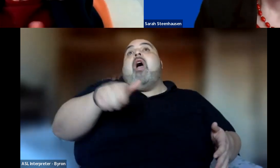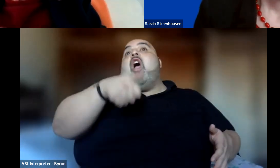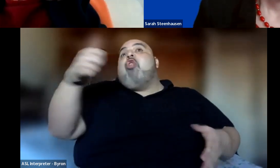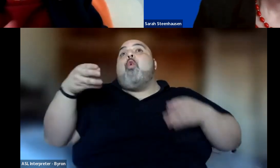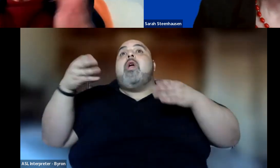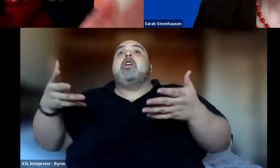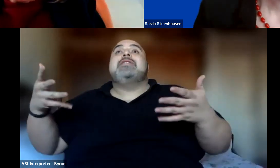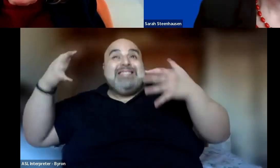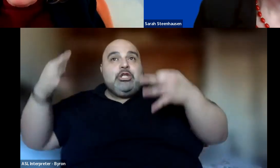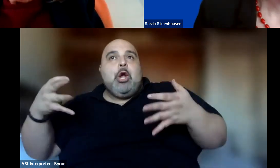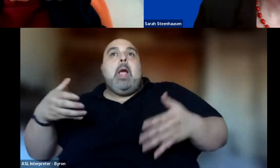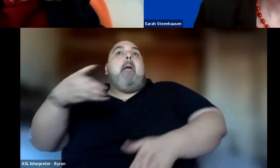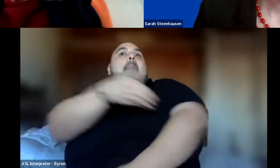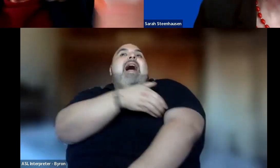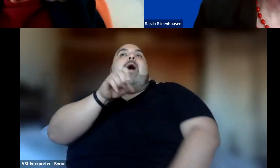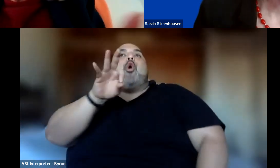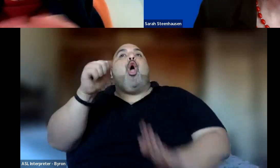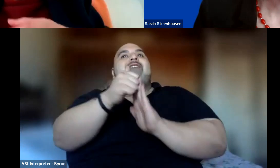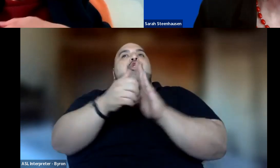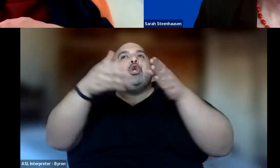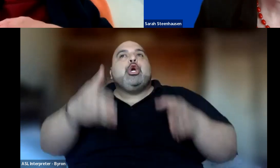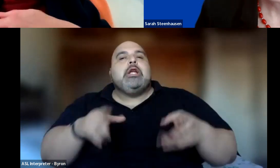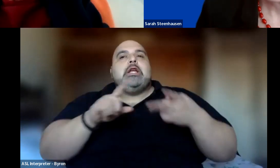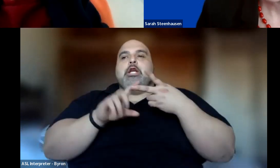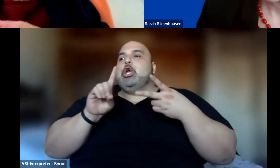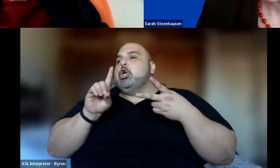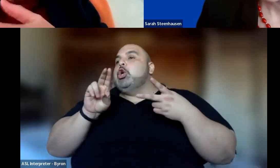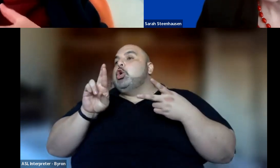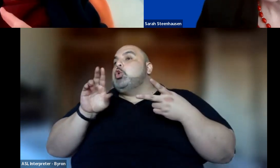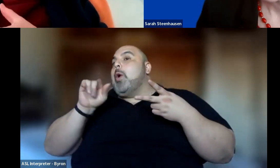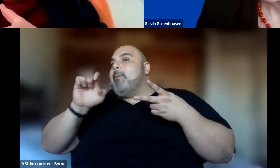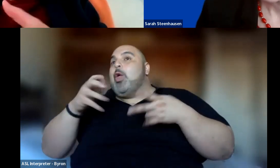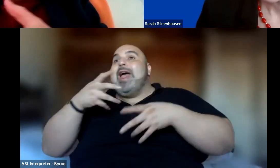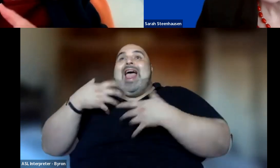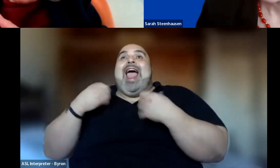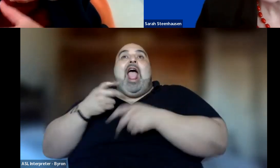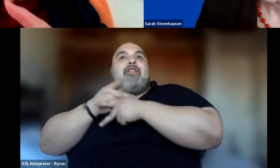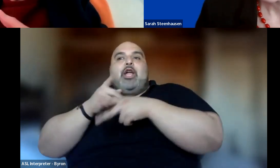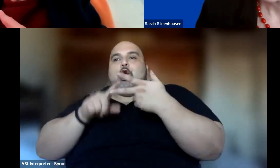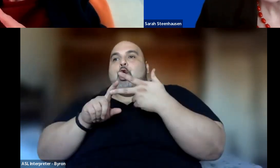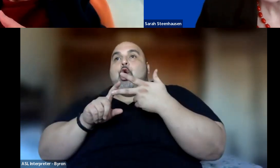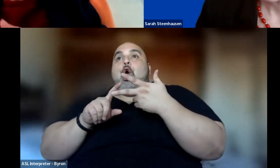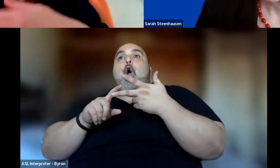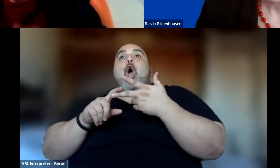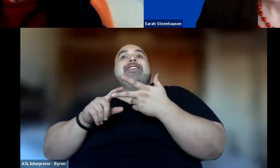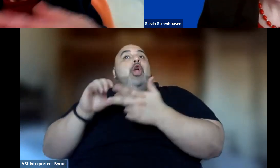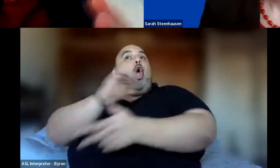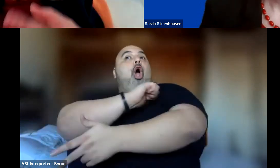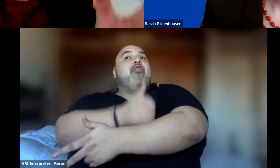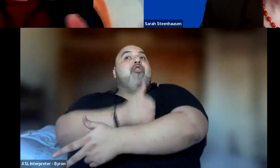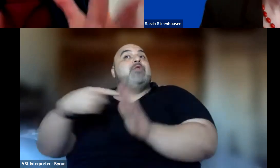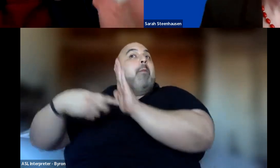power of attorney, durable health care. You can do an authorized representative, which gives somebody else the power